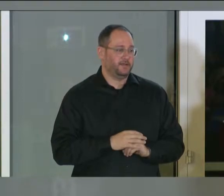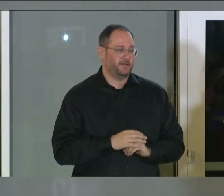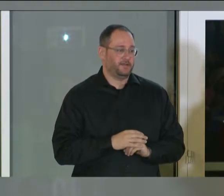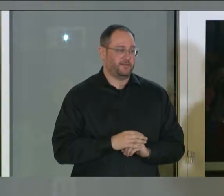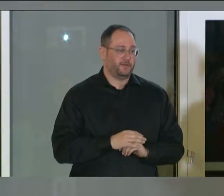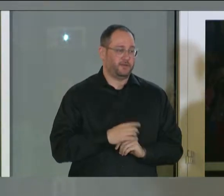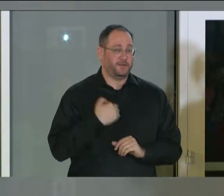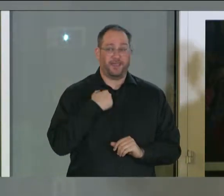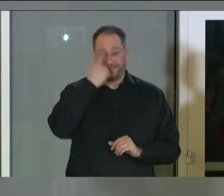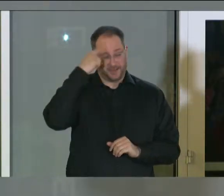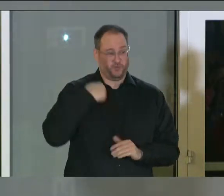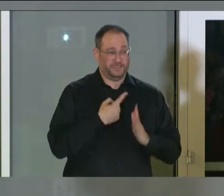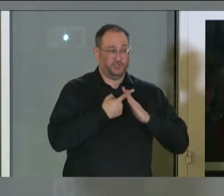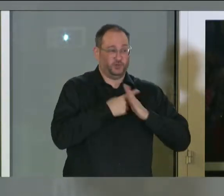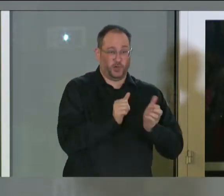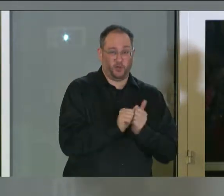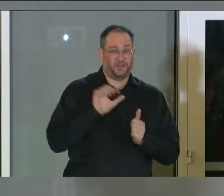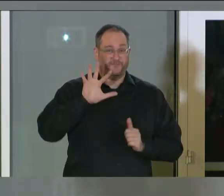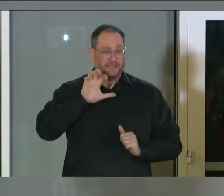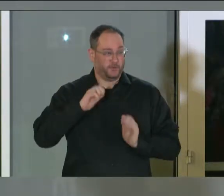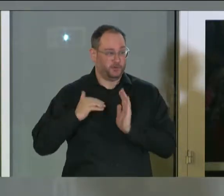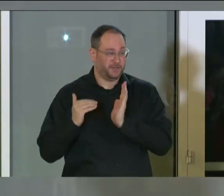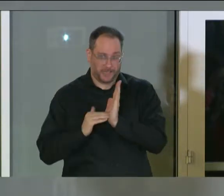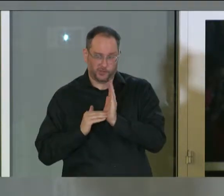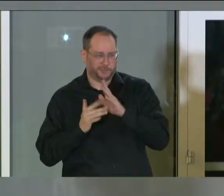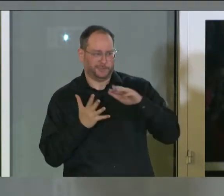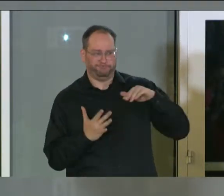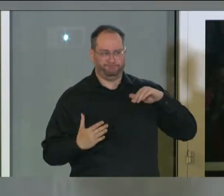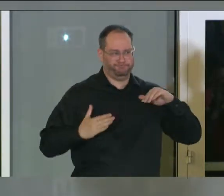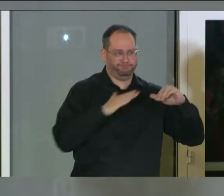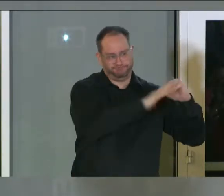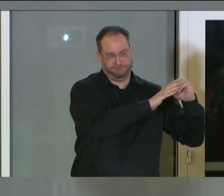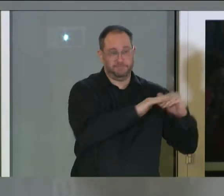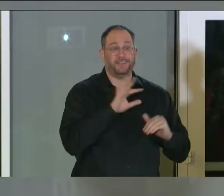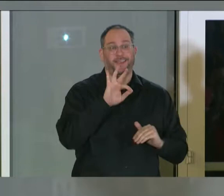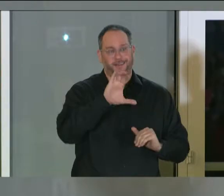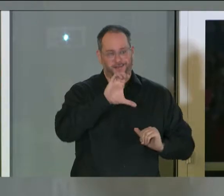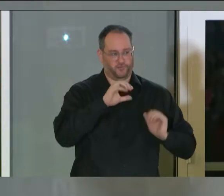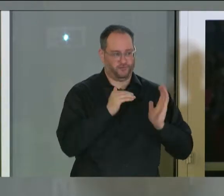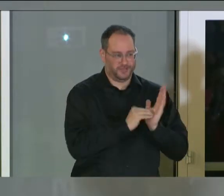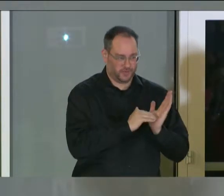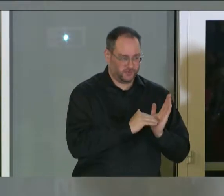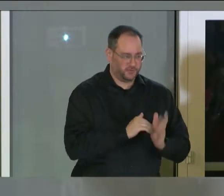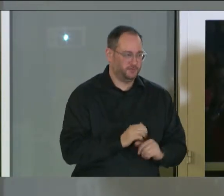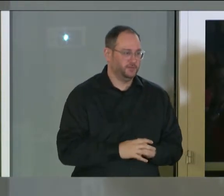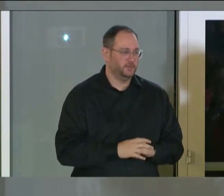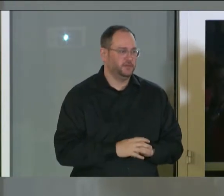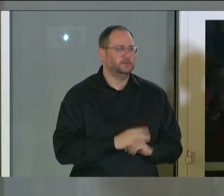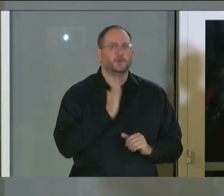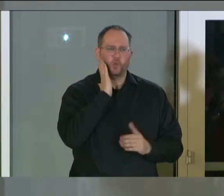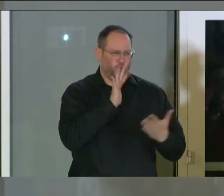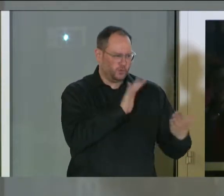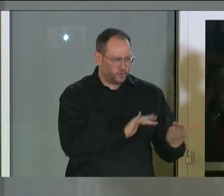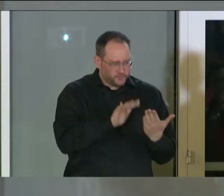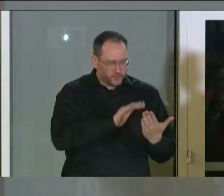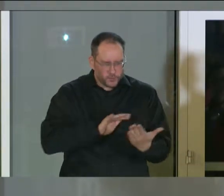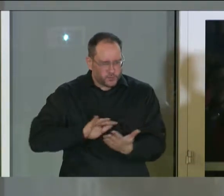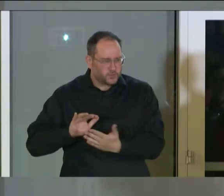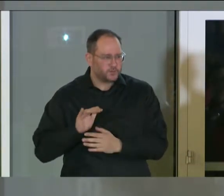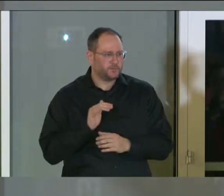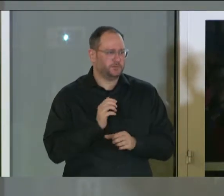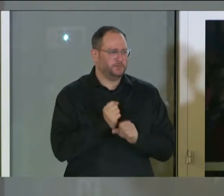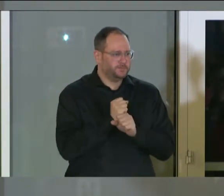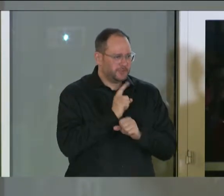$900,000, and we will be reviewing very carefully how we can make that program work for all